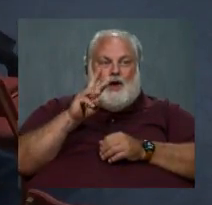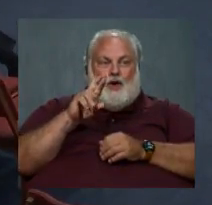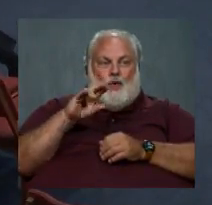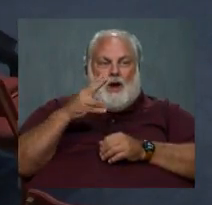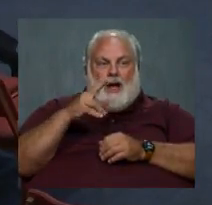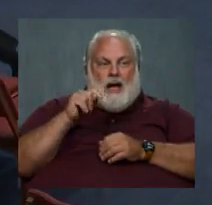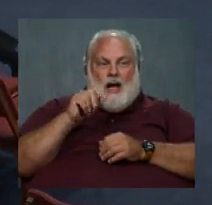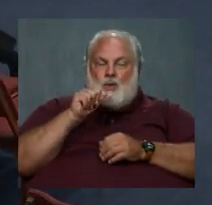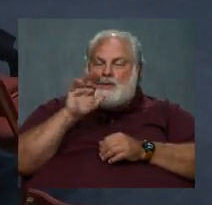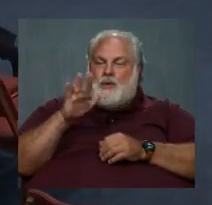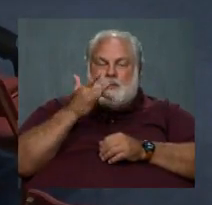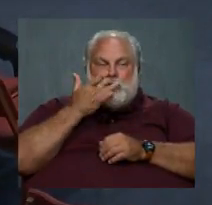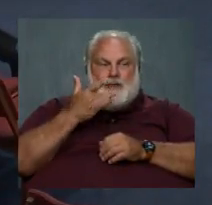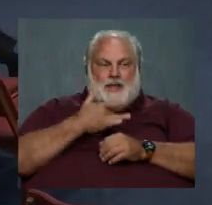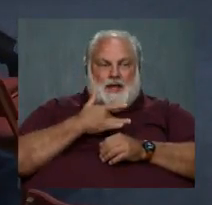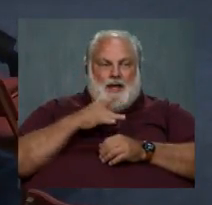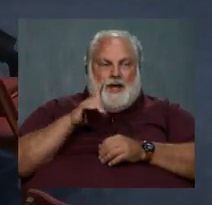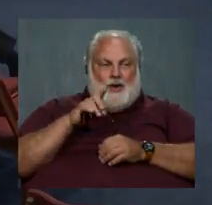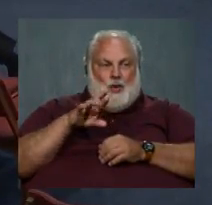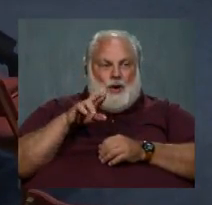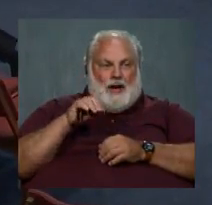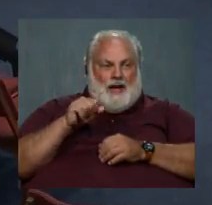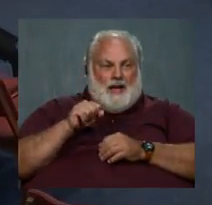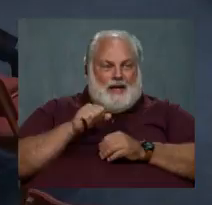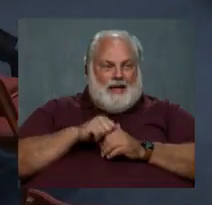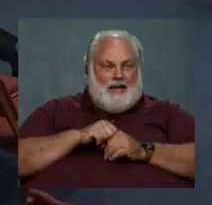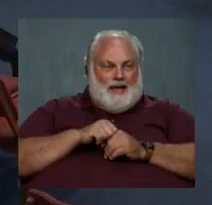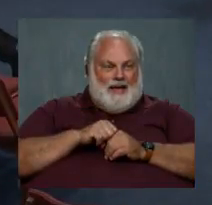you a happy birthday, Doris.